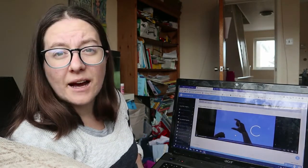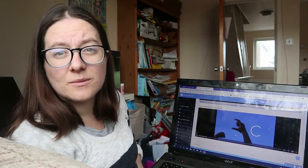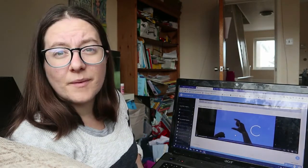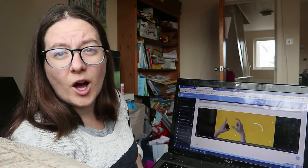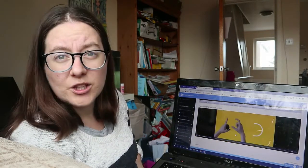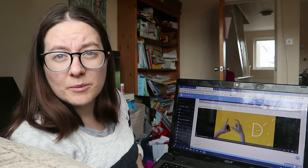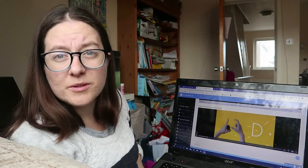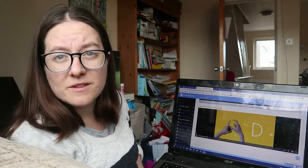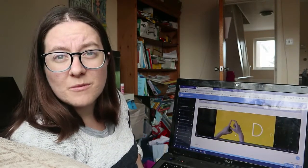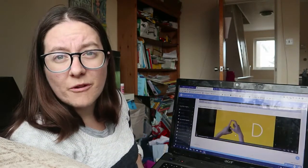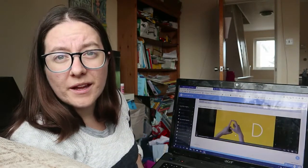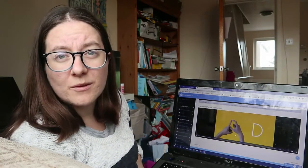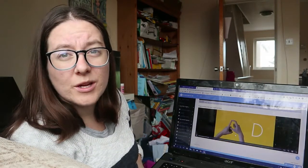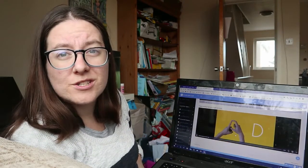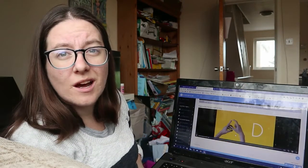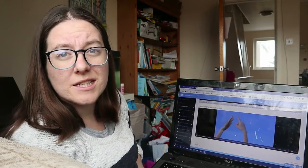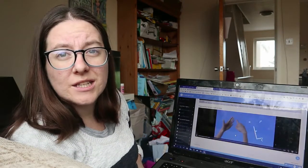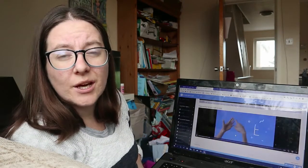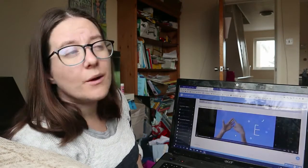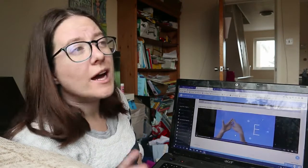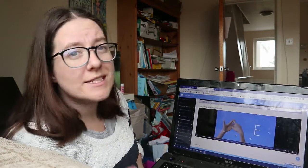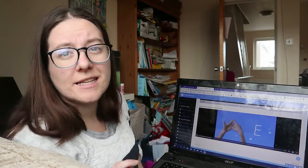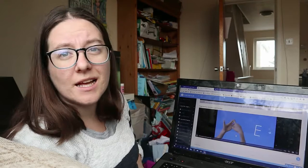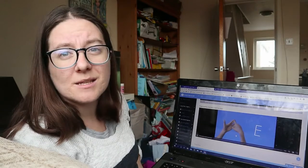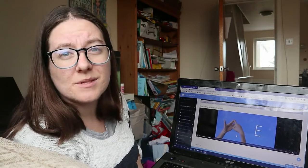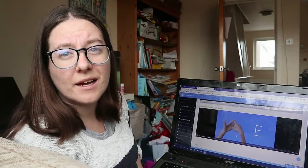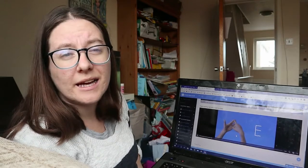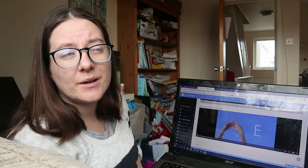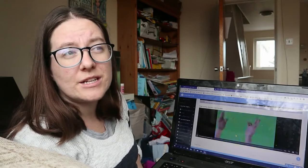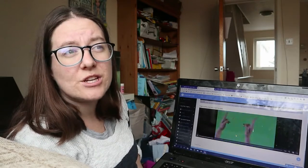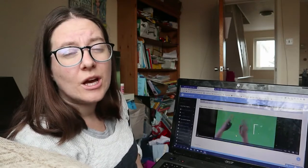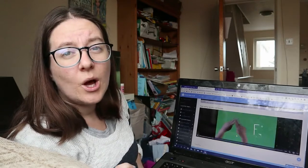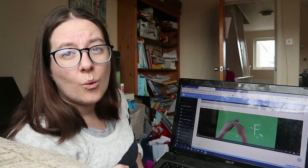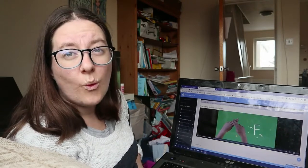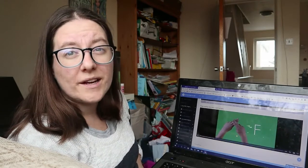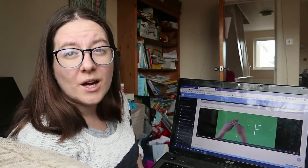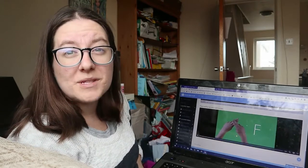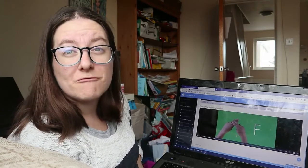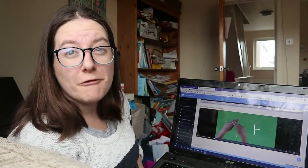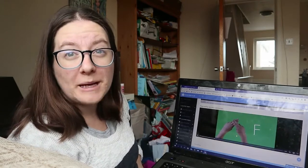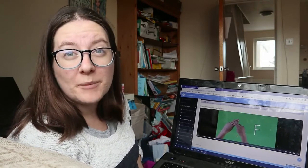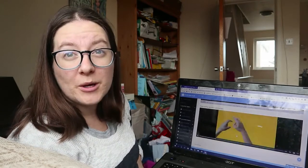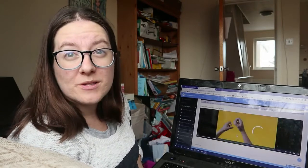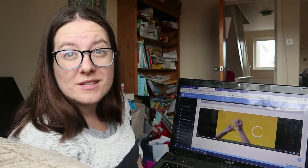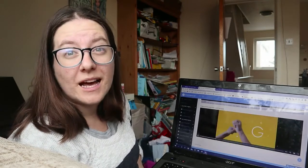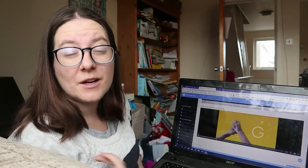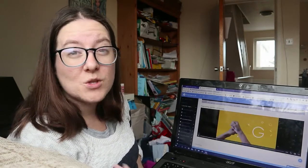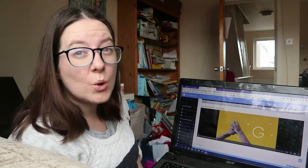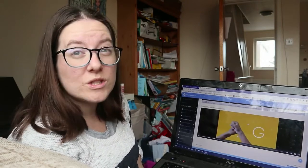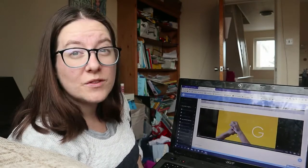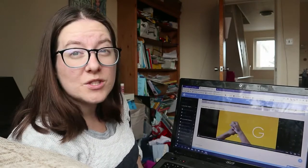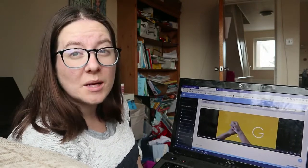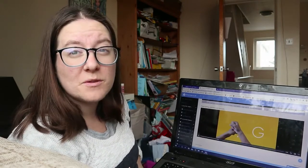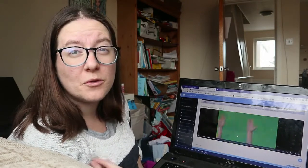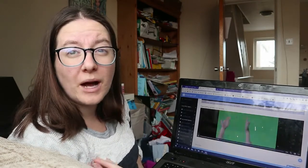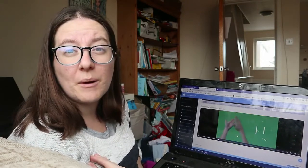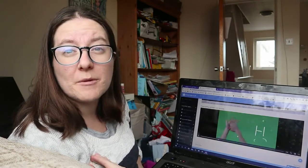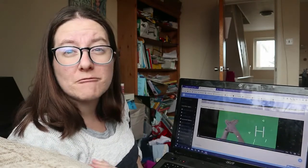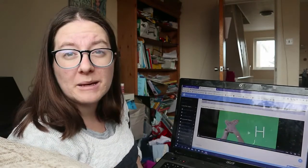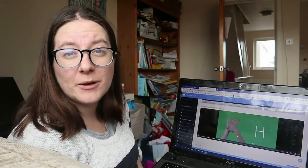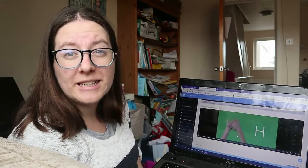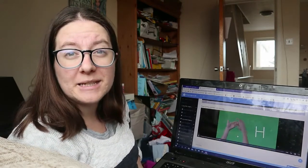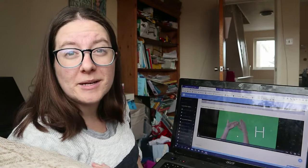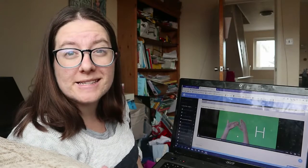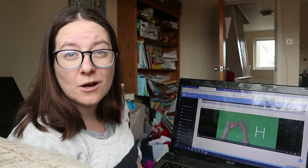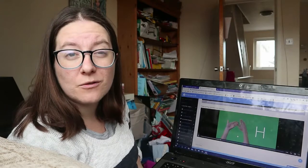Turns out, I knew most of them already, which I didn't know. I did learn some sign language when I was in rainbows and I've talked a few times before how